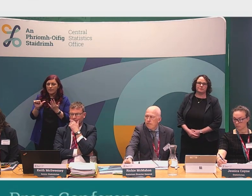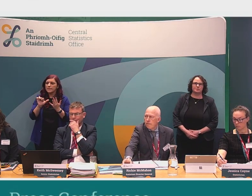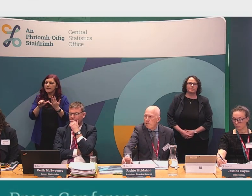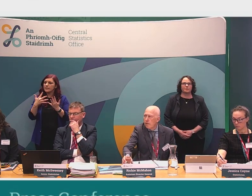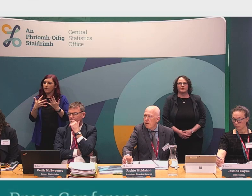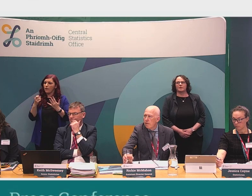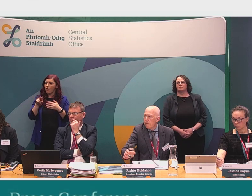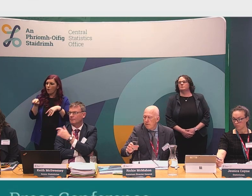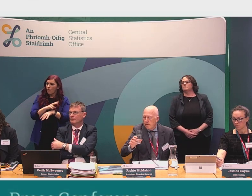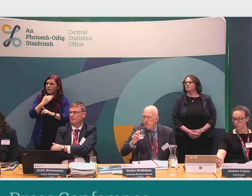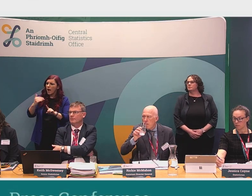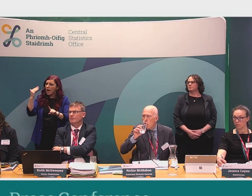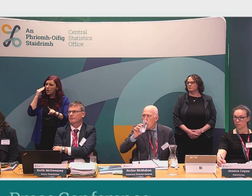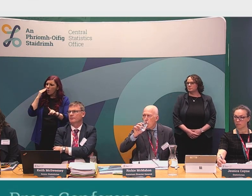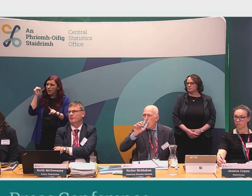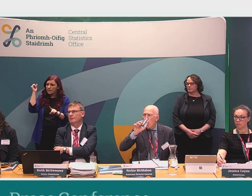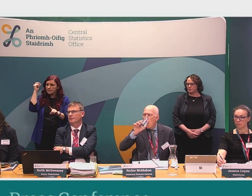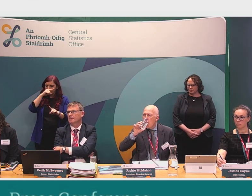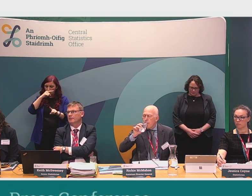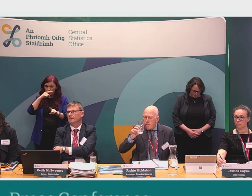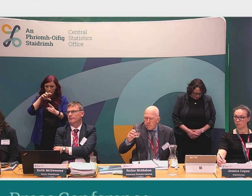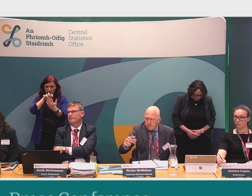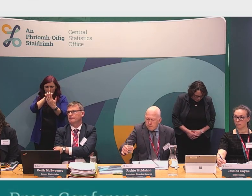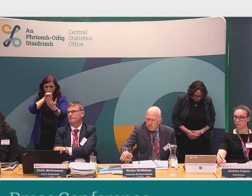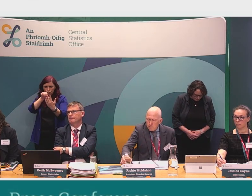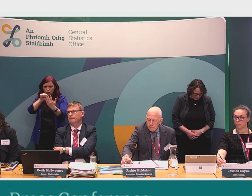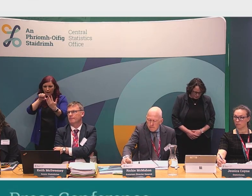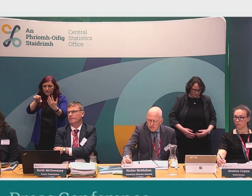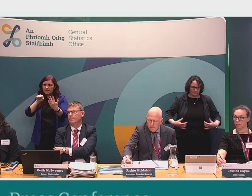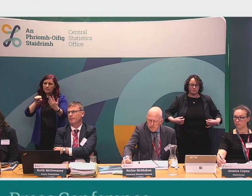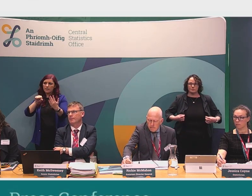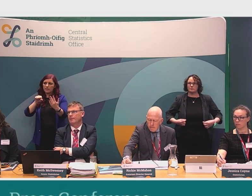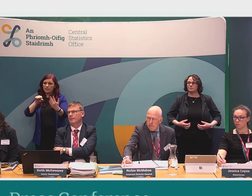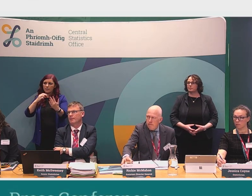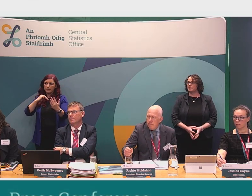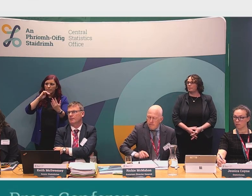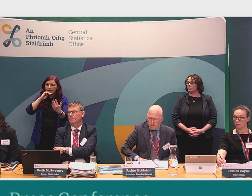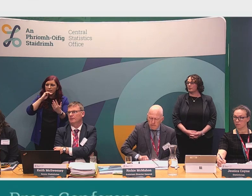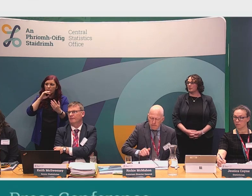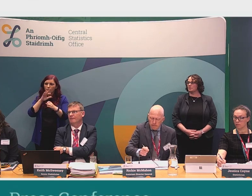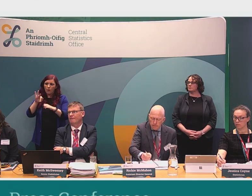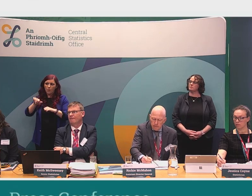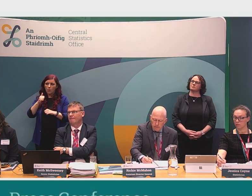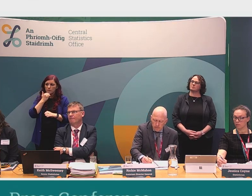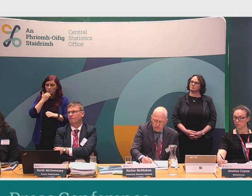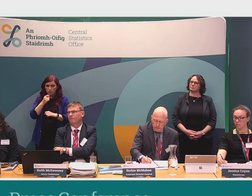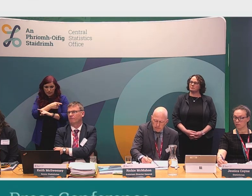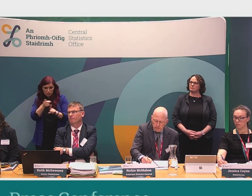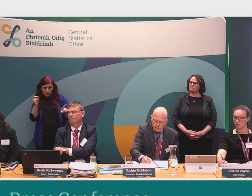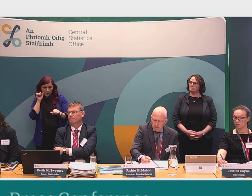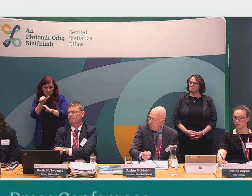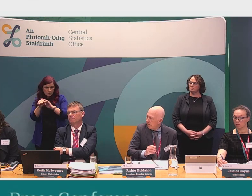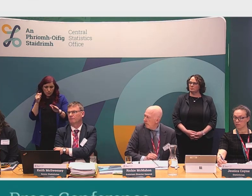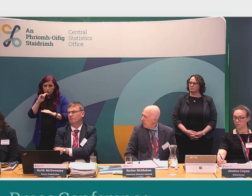over. I know it's hard to extract certain meaning or sentiments from the figures, but in your experience, do you think